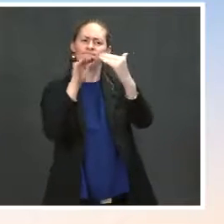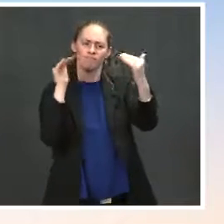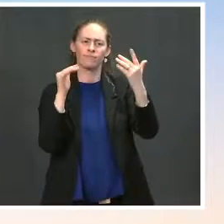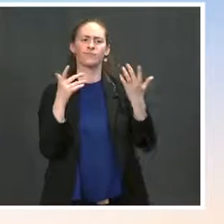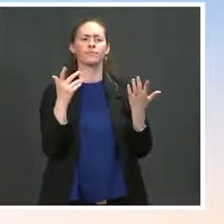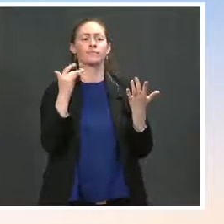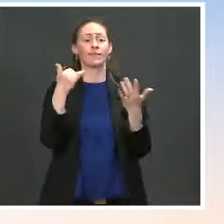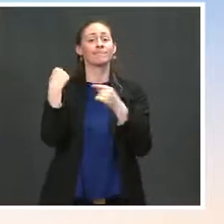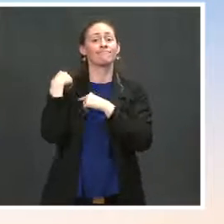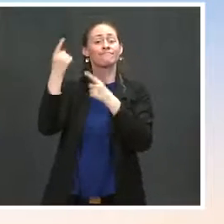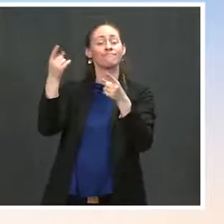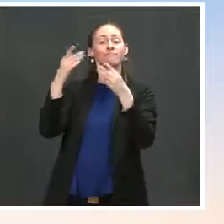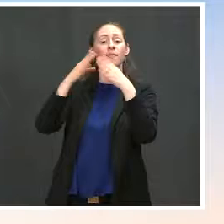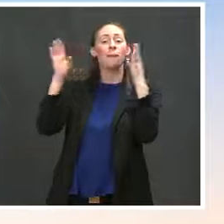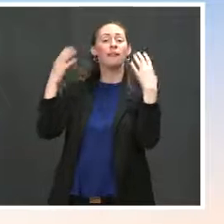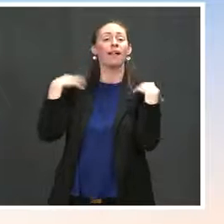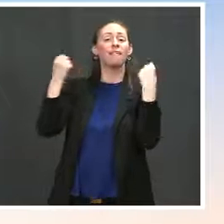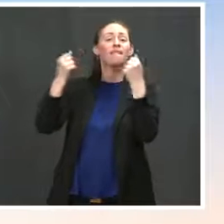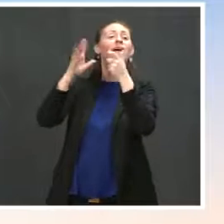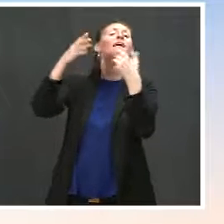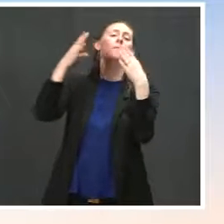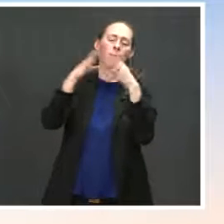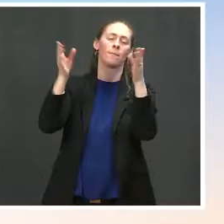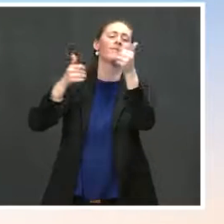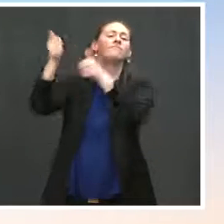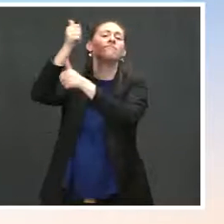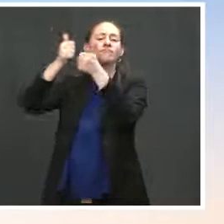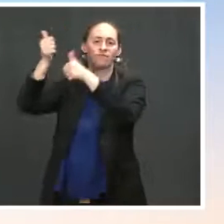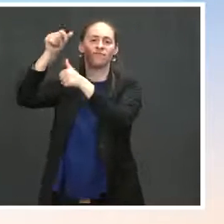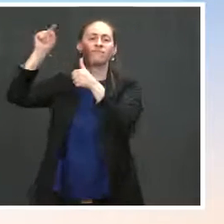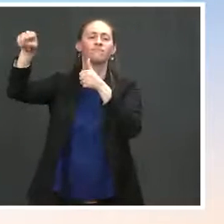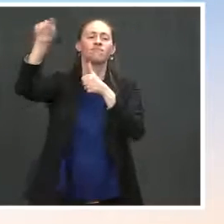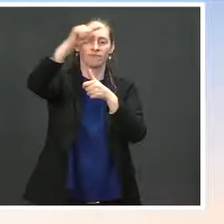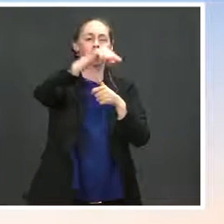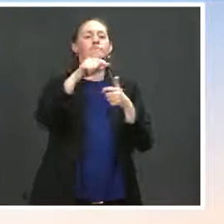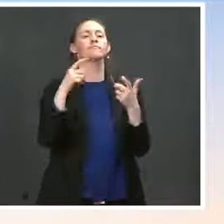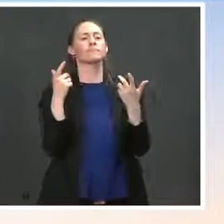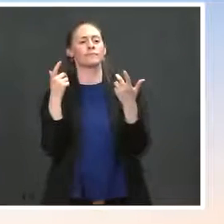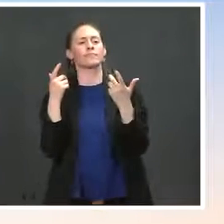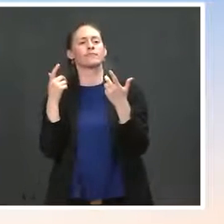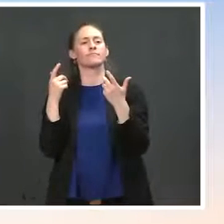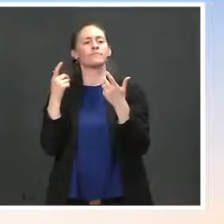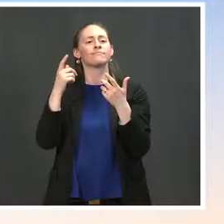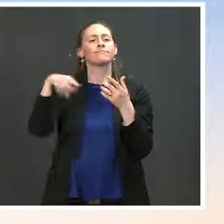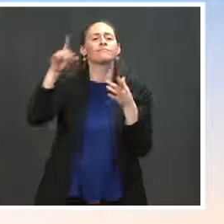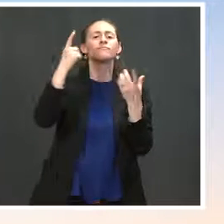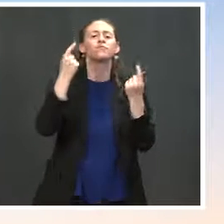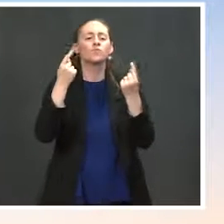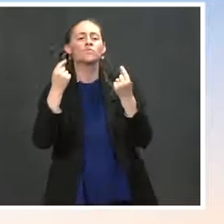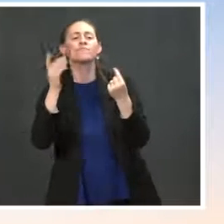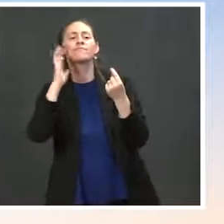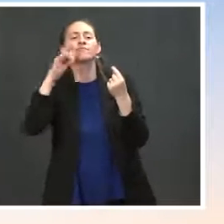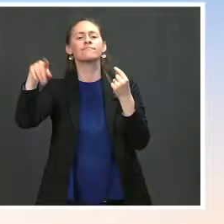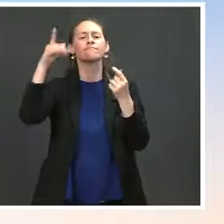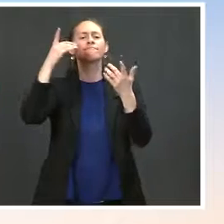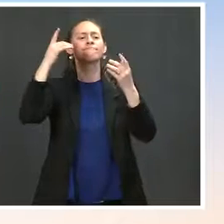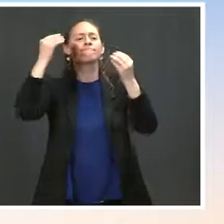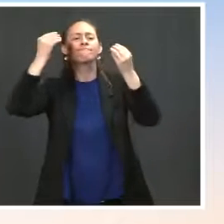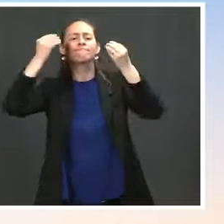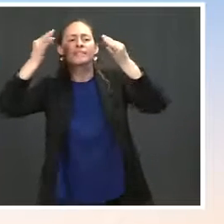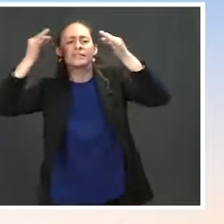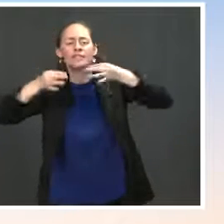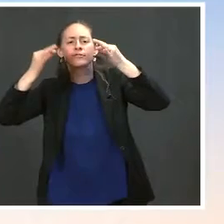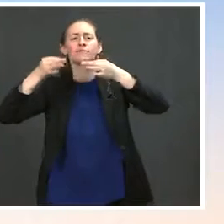officials exercise the precautionary principle of governance, that when you get information that says X, Y, and Z are going to